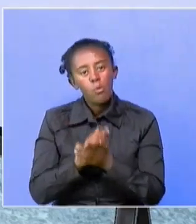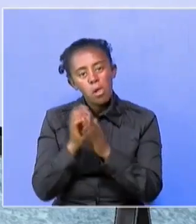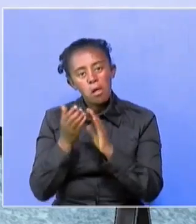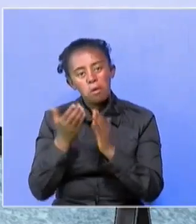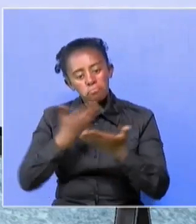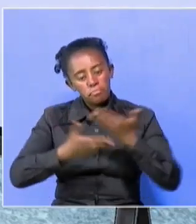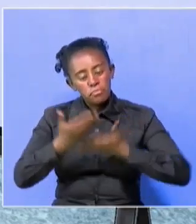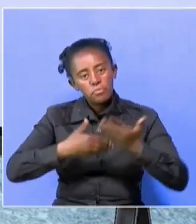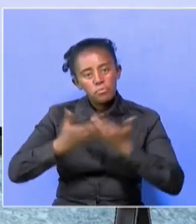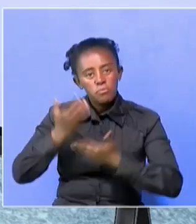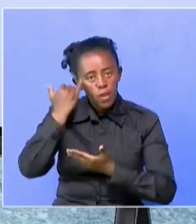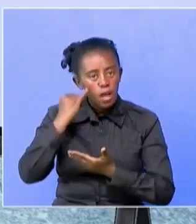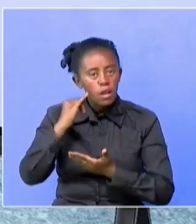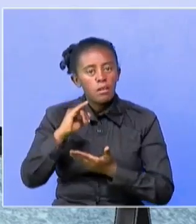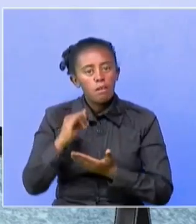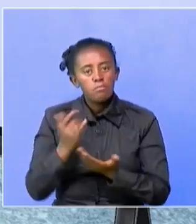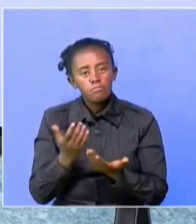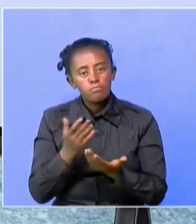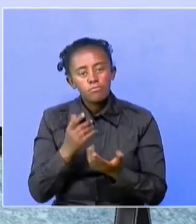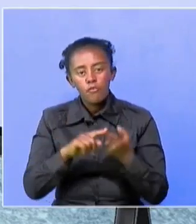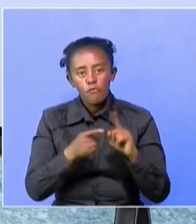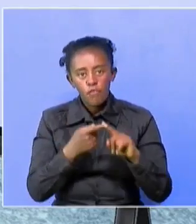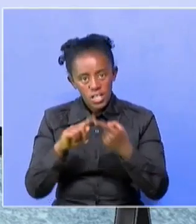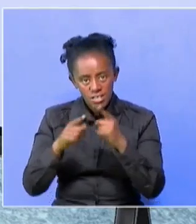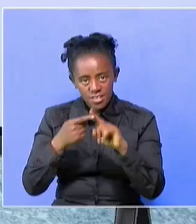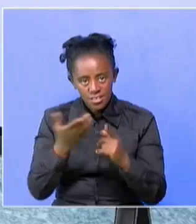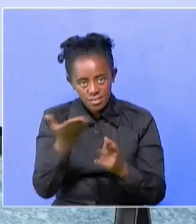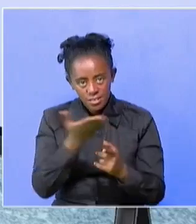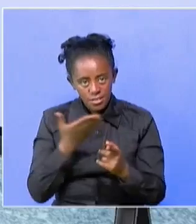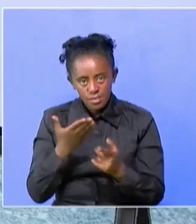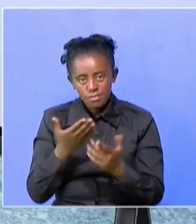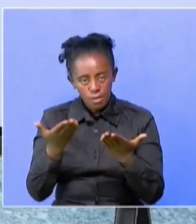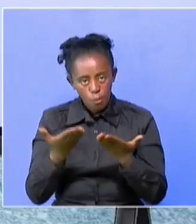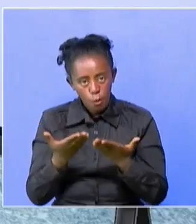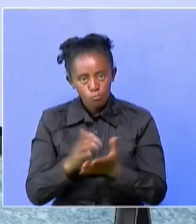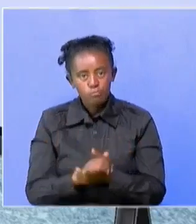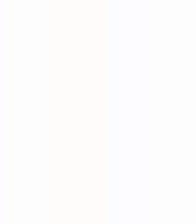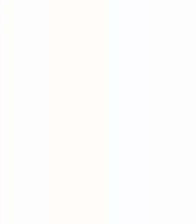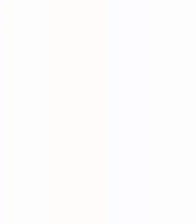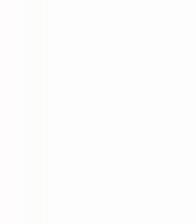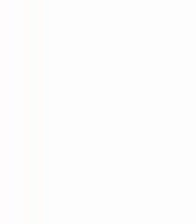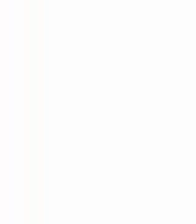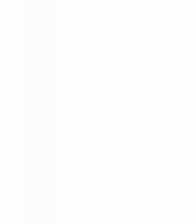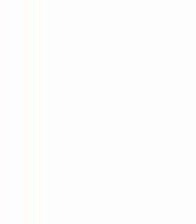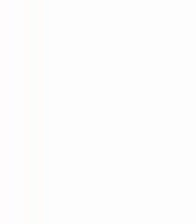your ideas with your friends. Come on, take time.